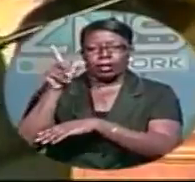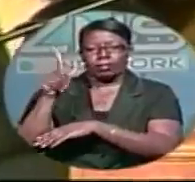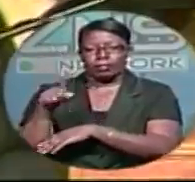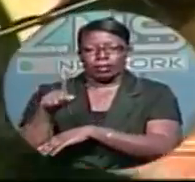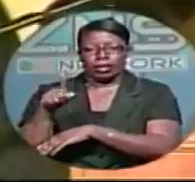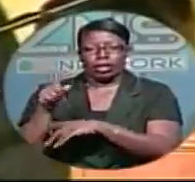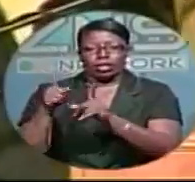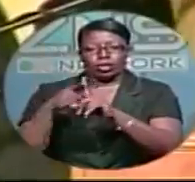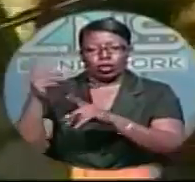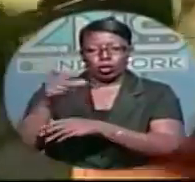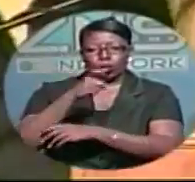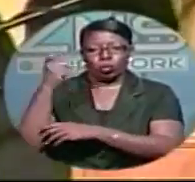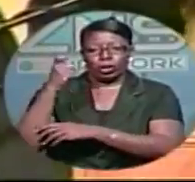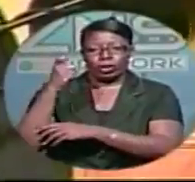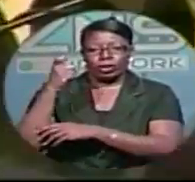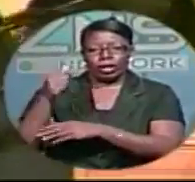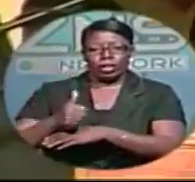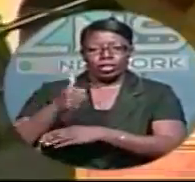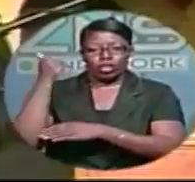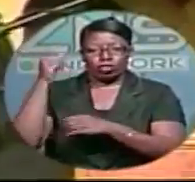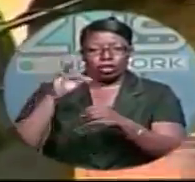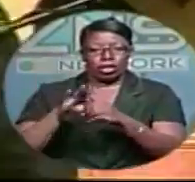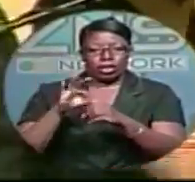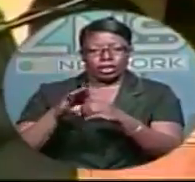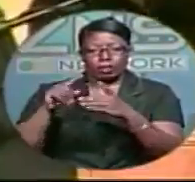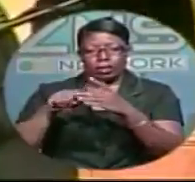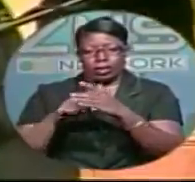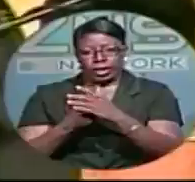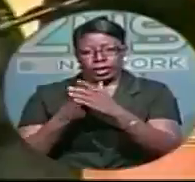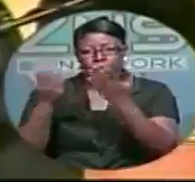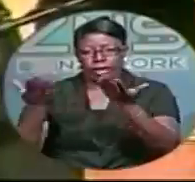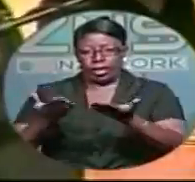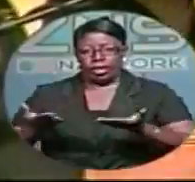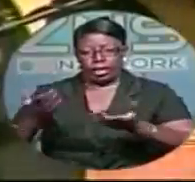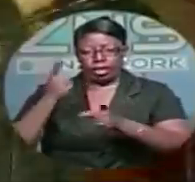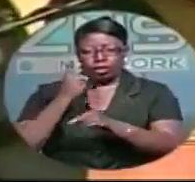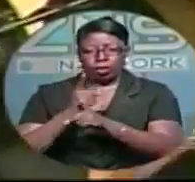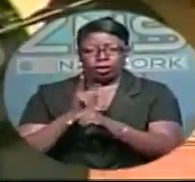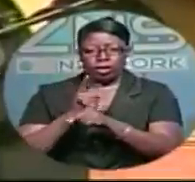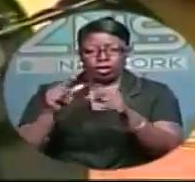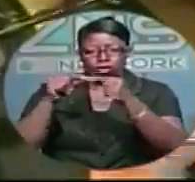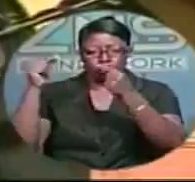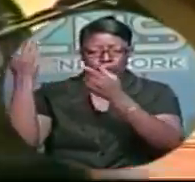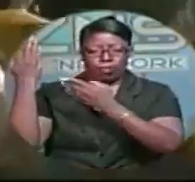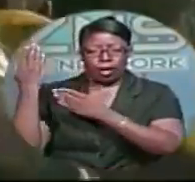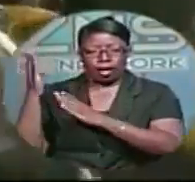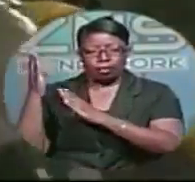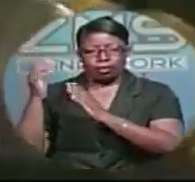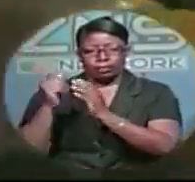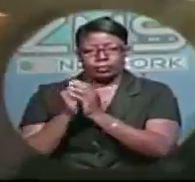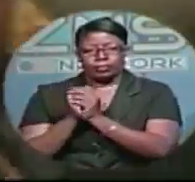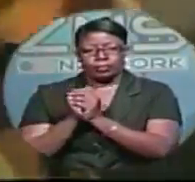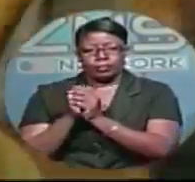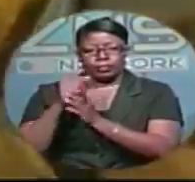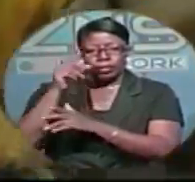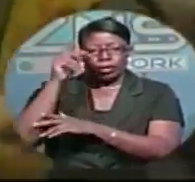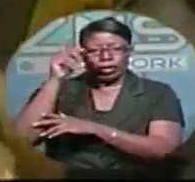win the general election, and we begin it right here in Grand Bahama.